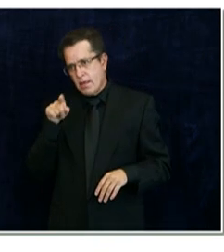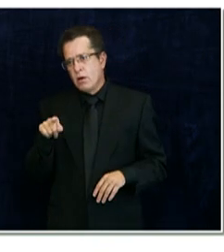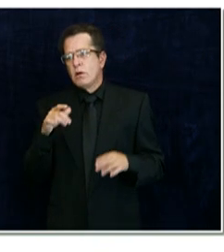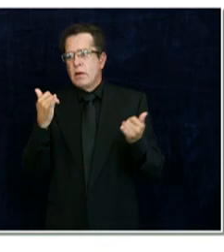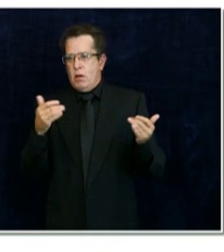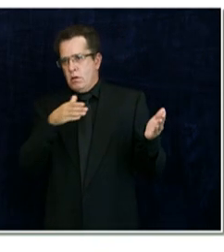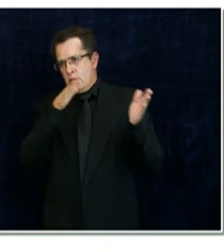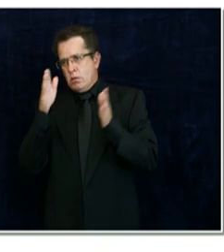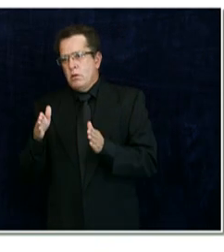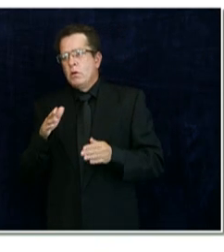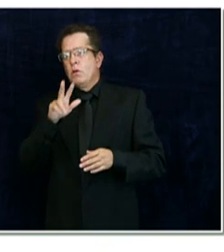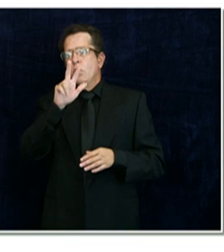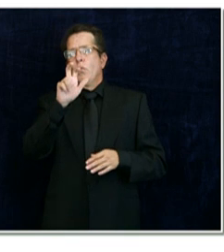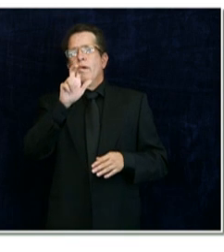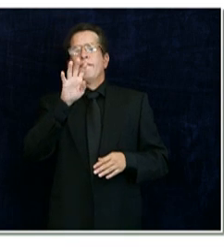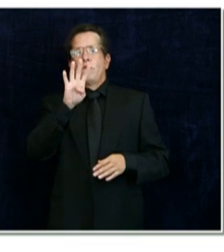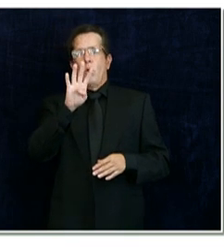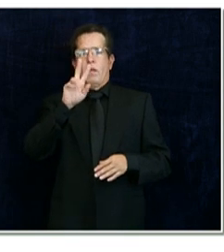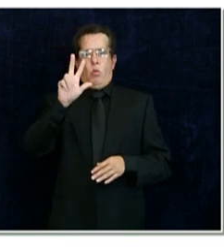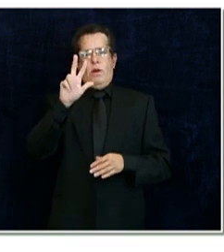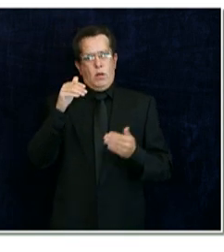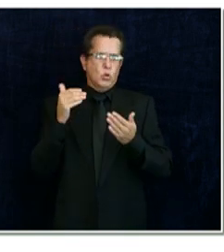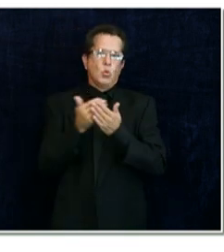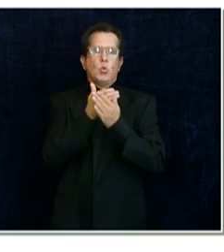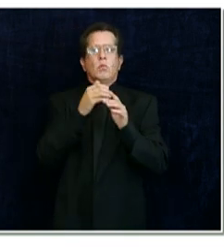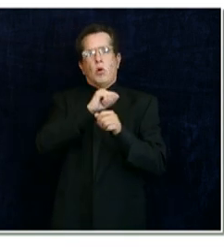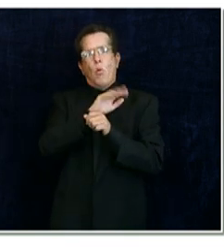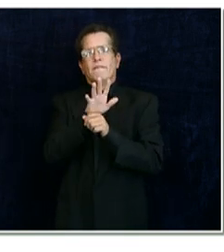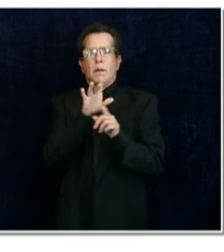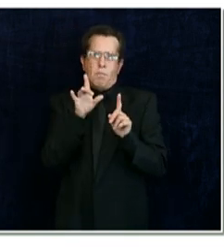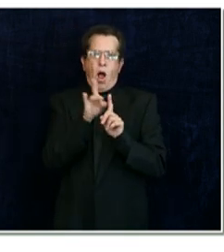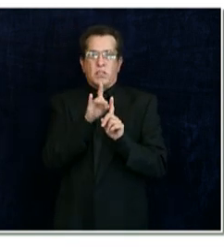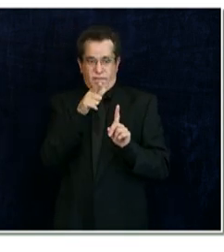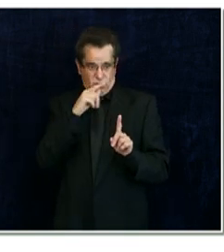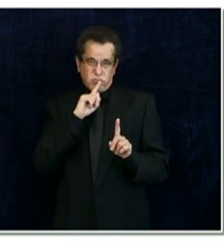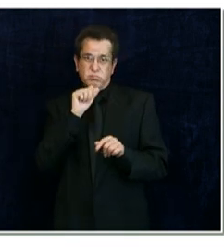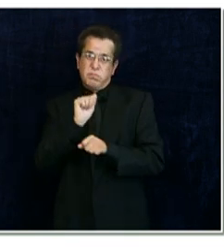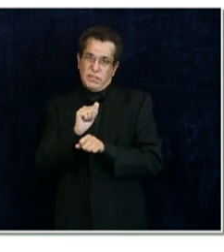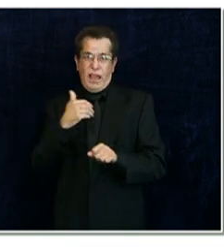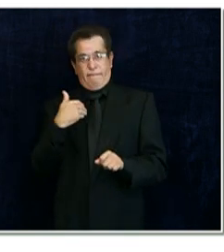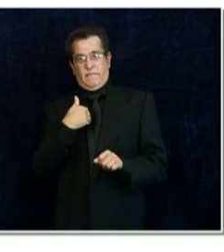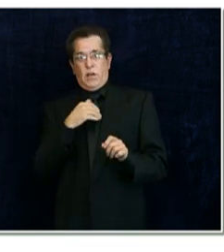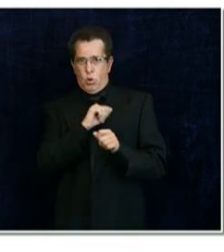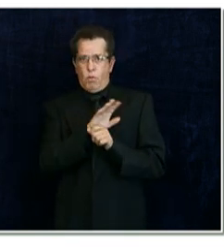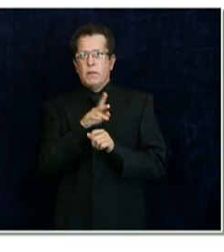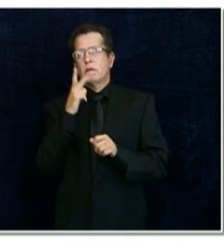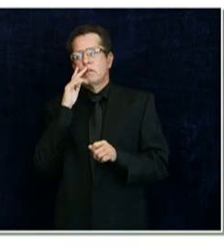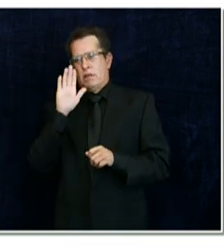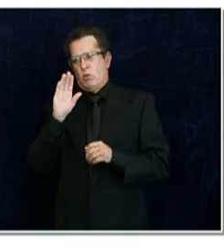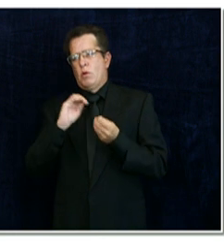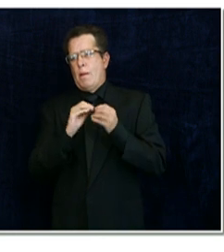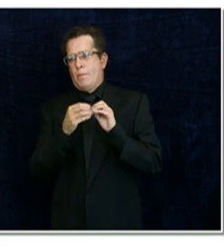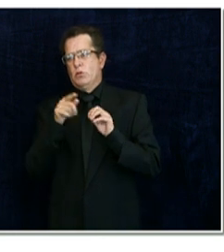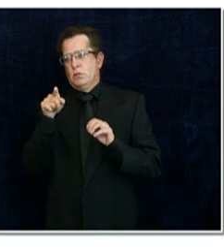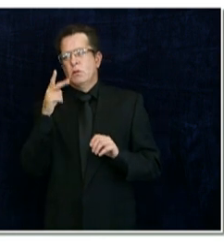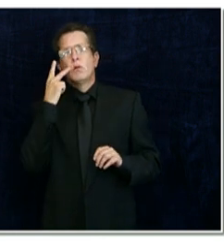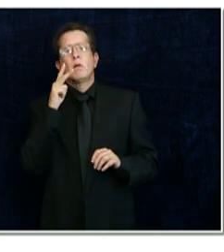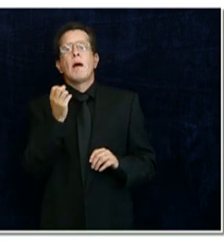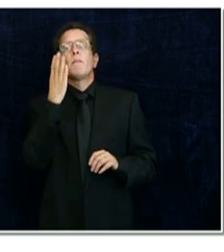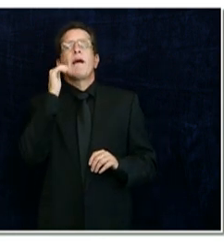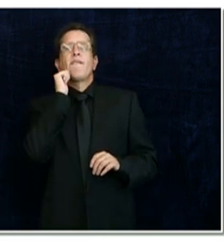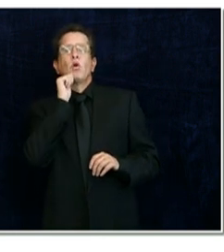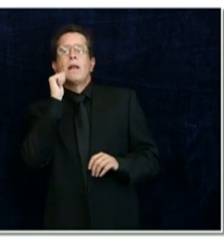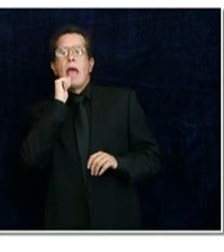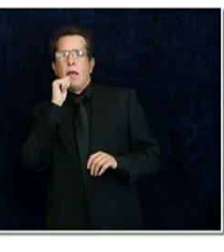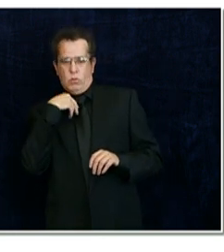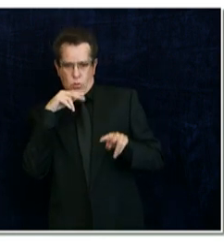343 new positive cases, and again, you can see the significant drop from where we were day to day in July. Again, day-to-day numbers don't mean a lot. It is trends